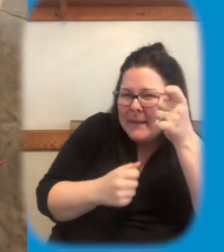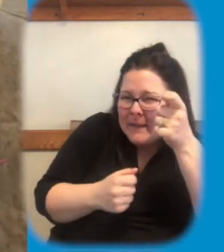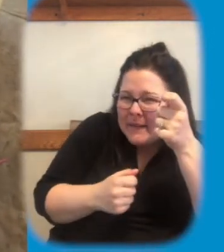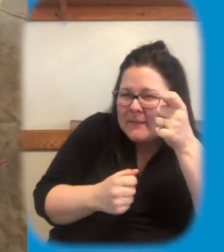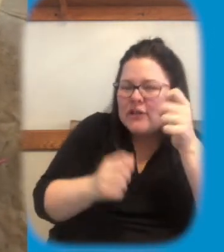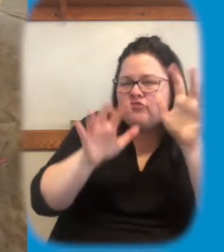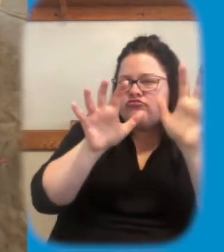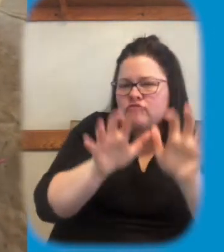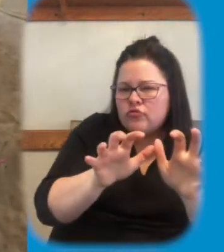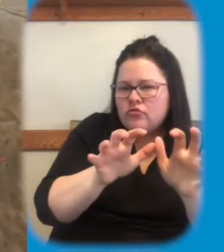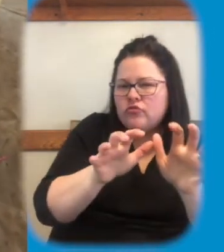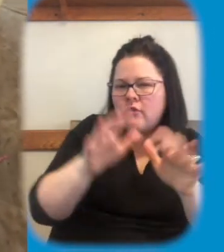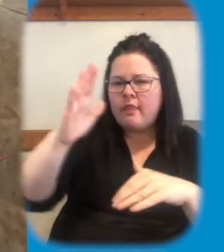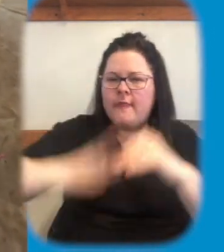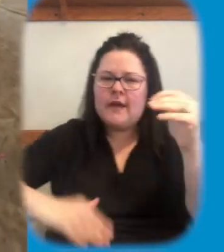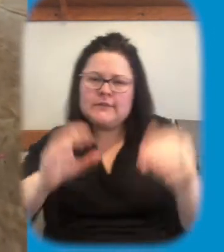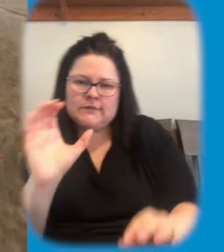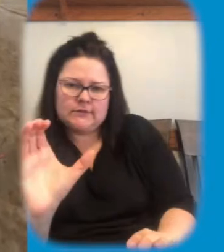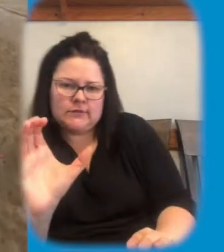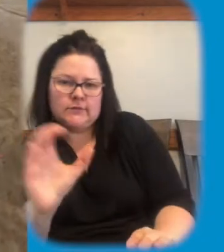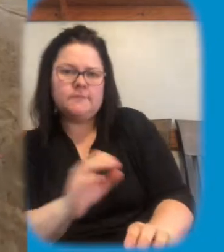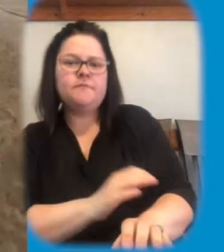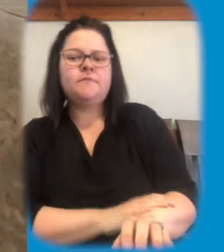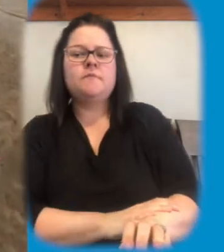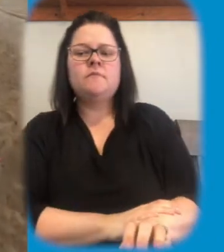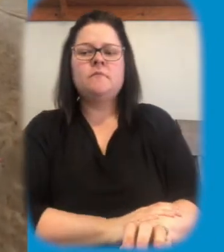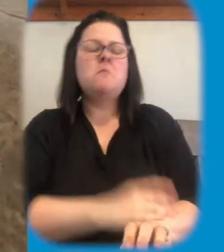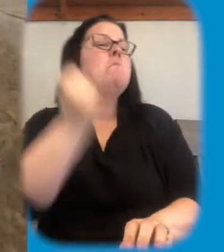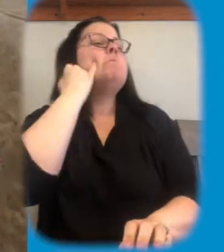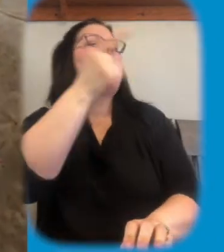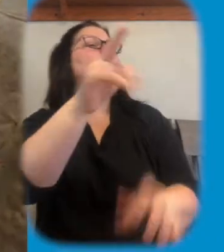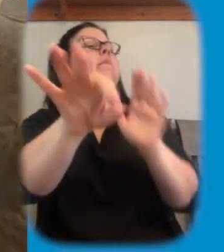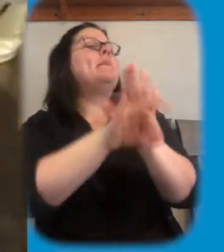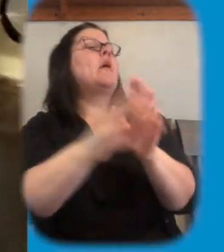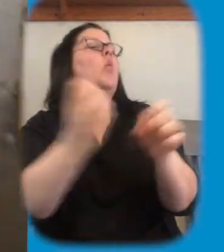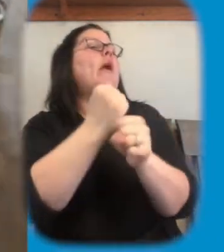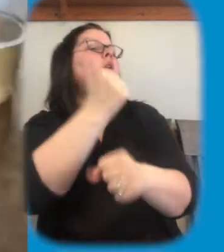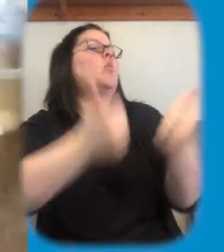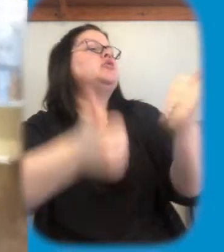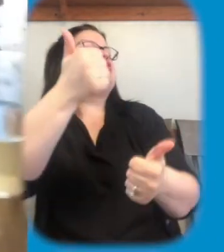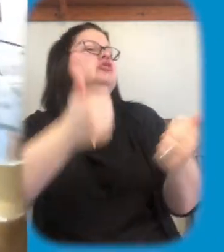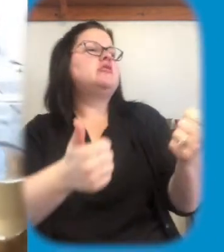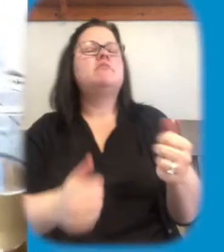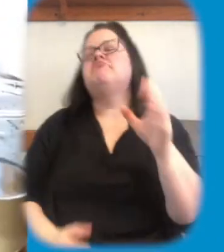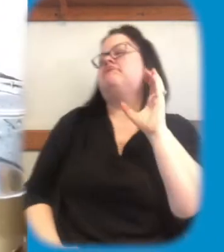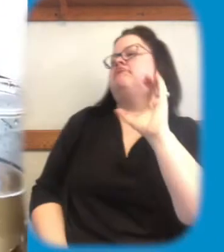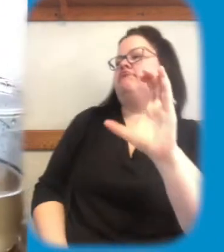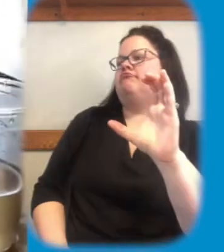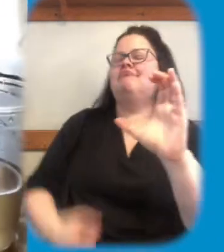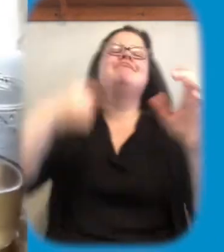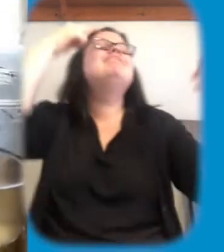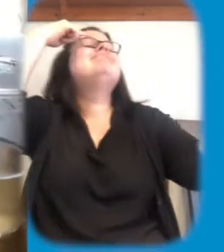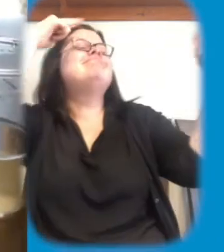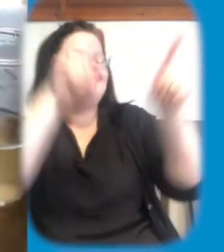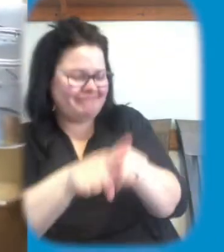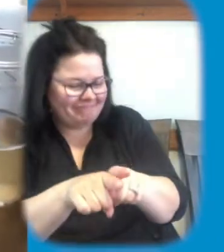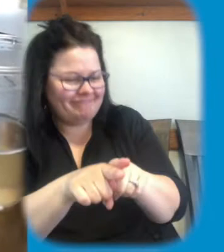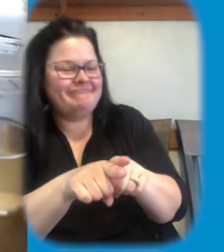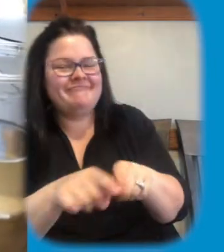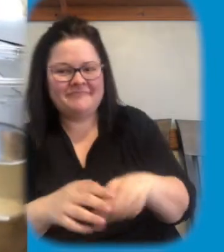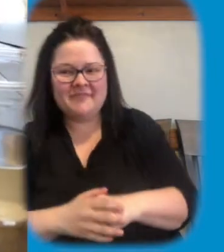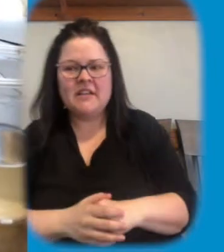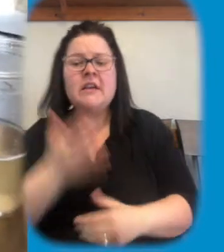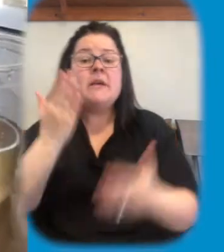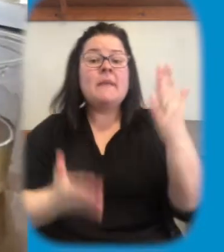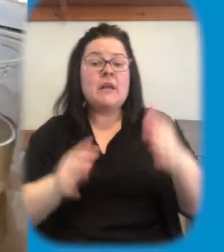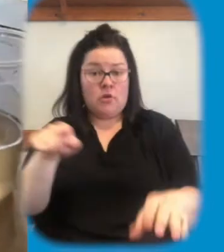Just a bit, right? Yeah. So in the end, if we had to declare a winner, I think it would be C. I also think so. You might not be